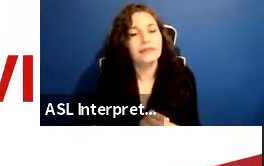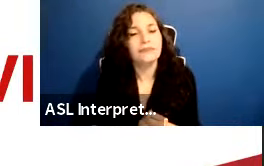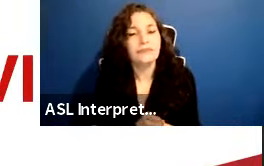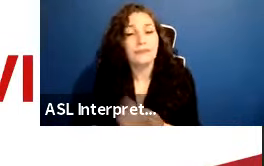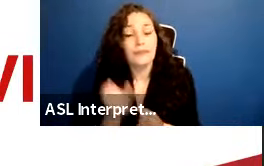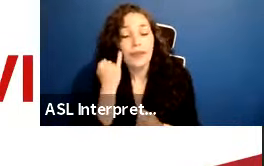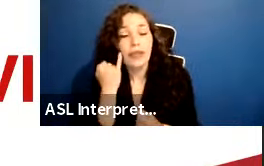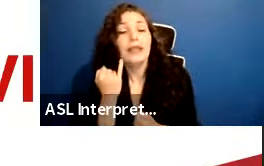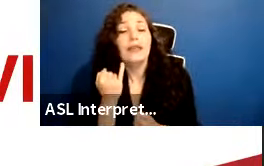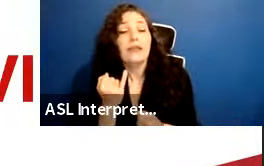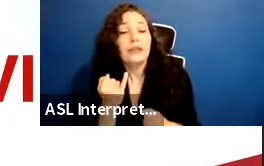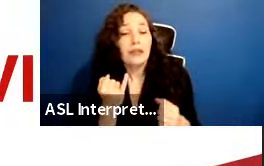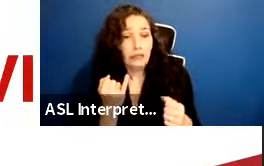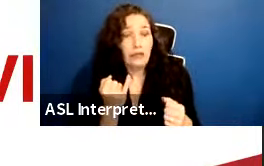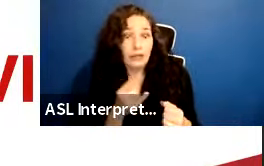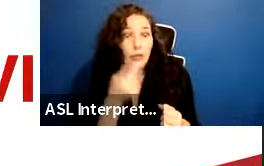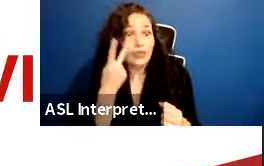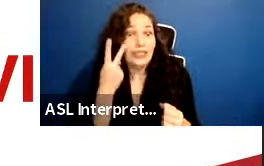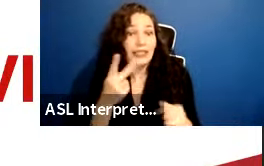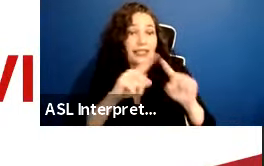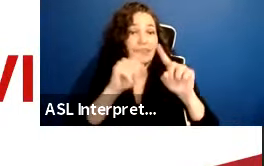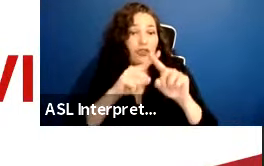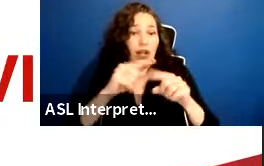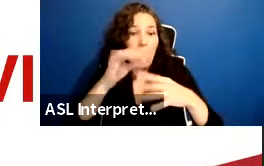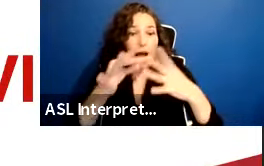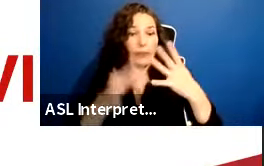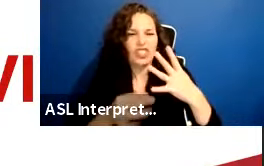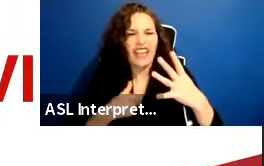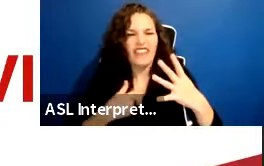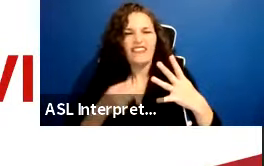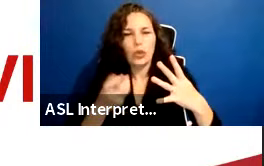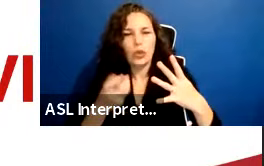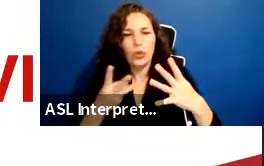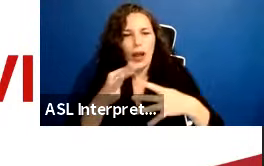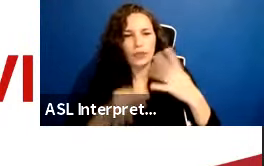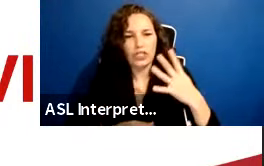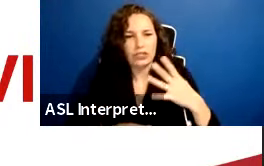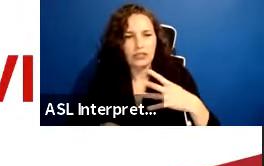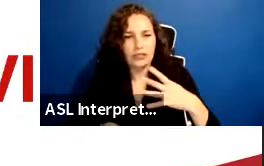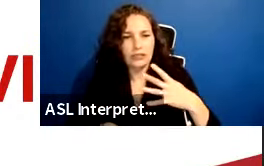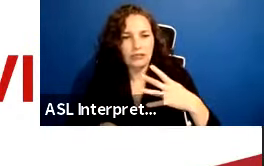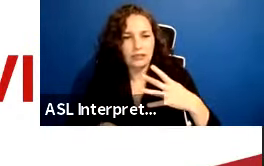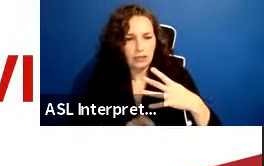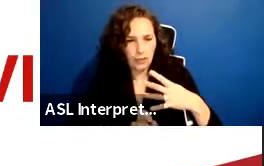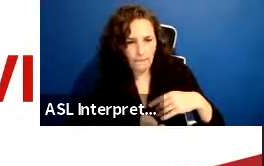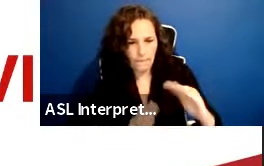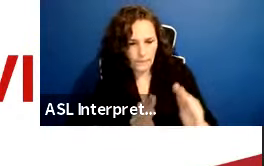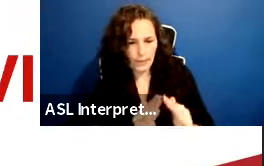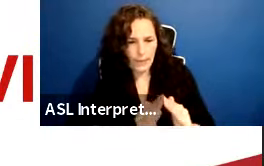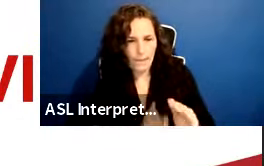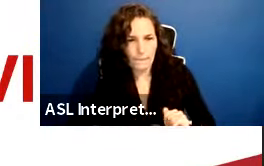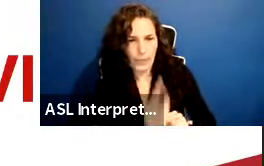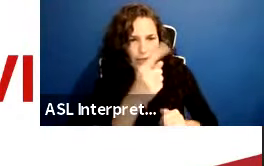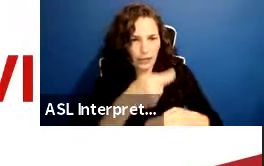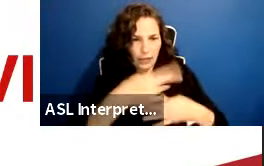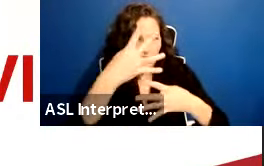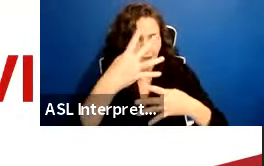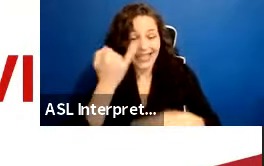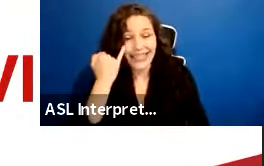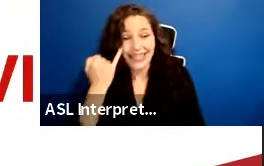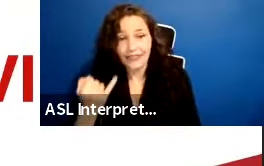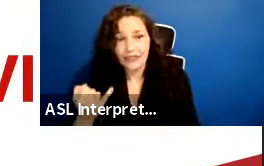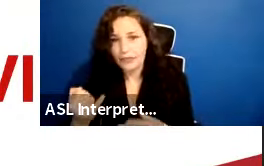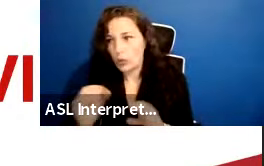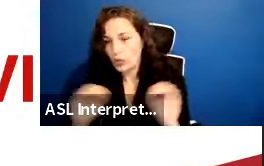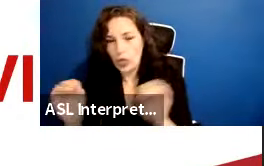select what it's using as the camera. My computer has a couple choices here, and again, if I didn't have any choices, obviously that would not